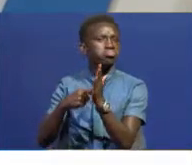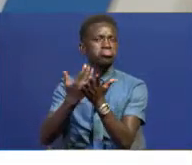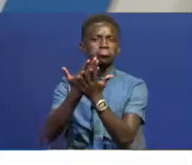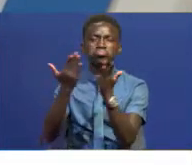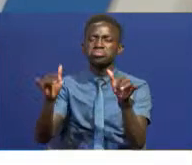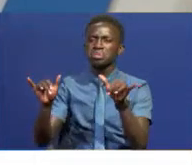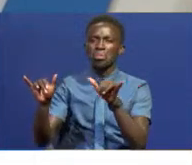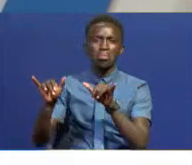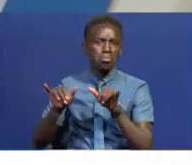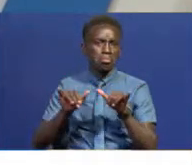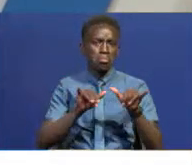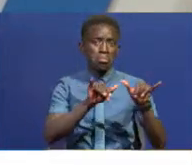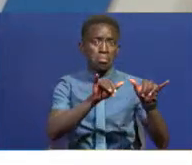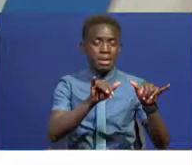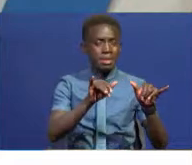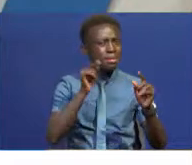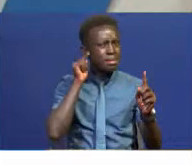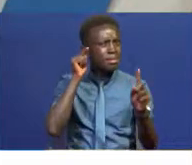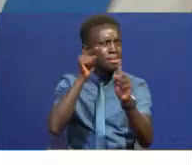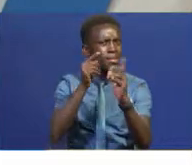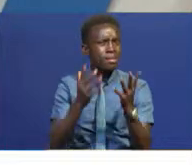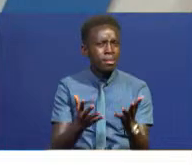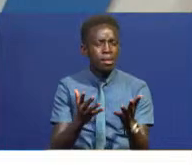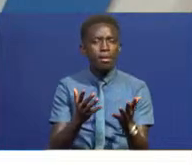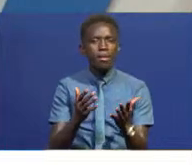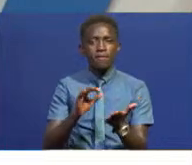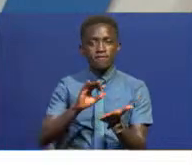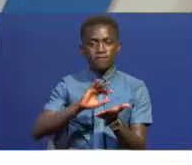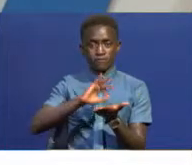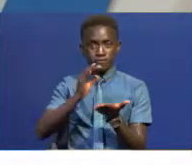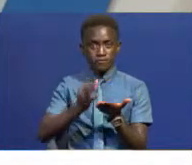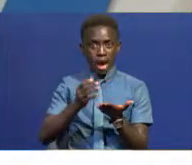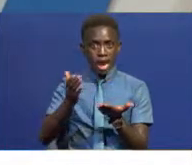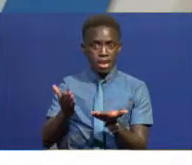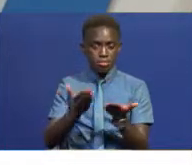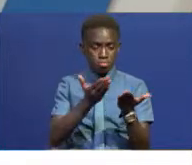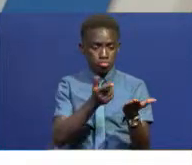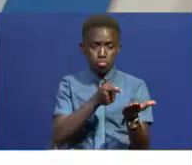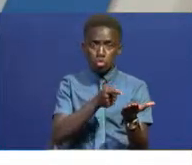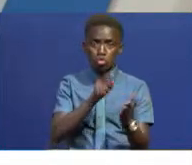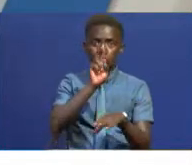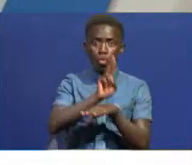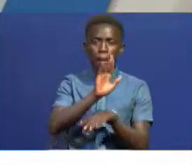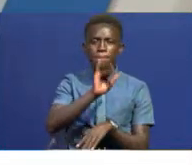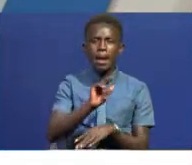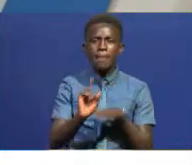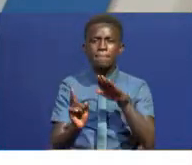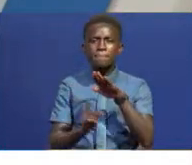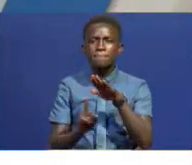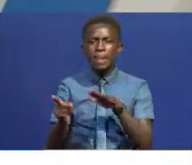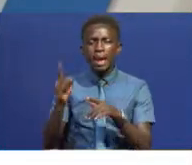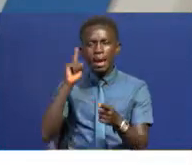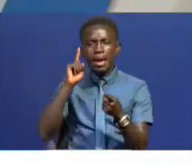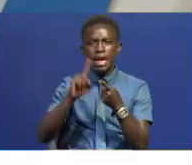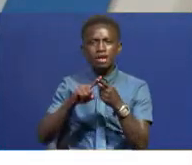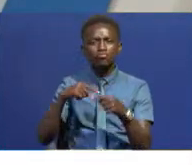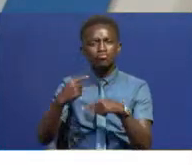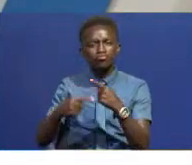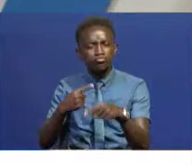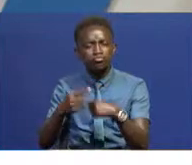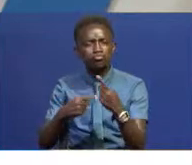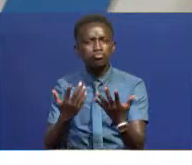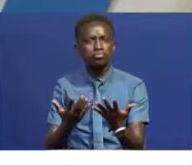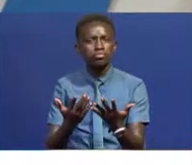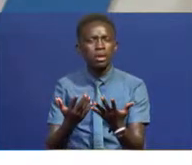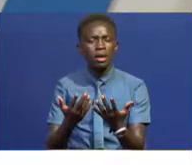And the essence is to have some fund which shall be used by the ministry to have continuity in exploitation and